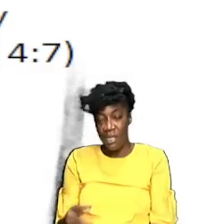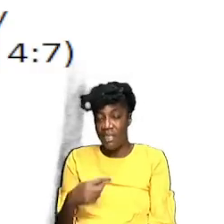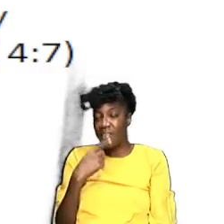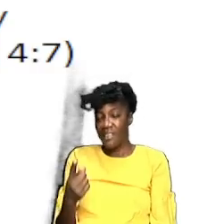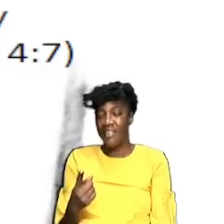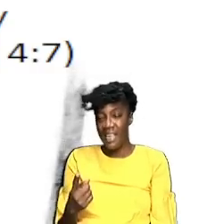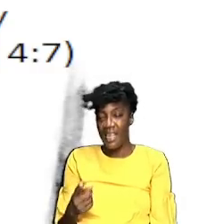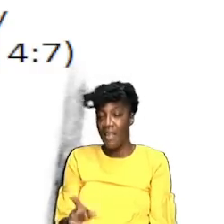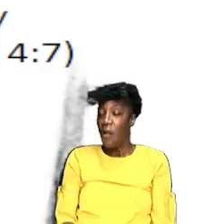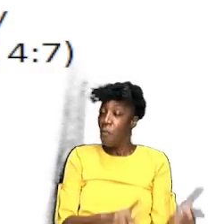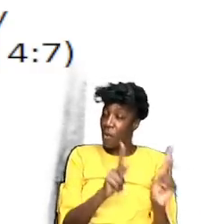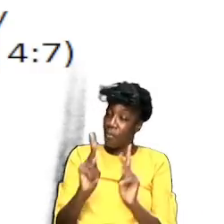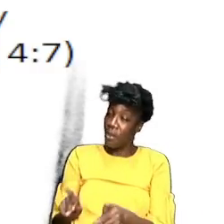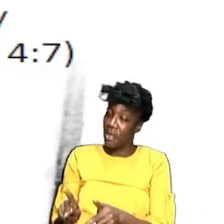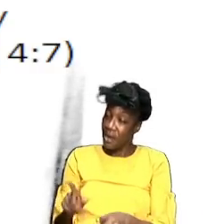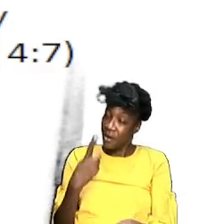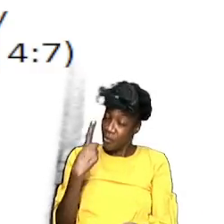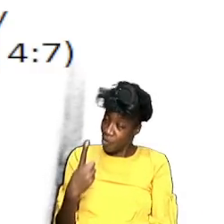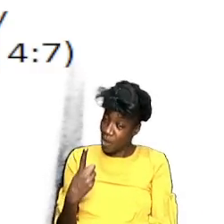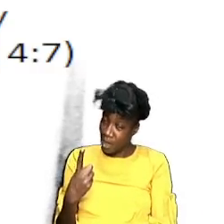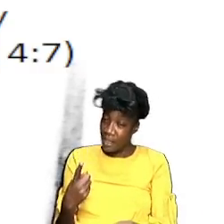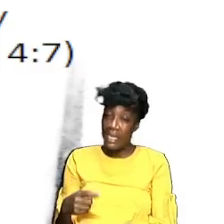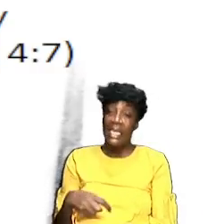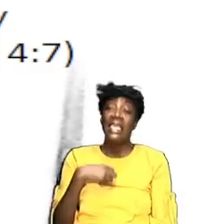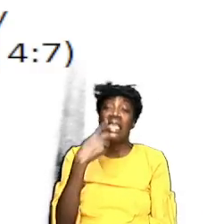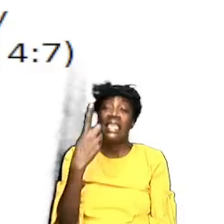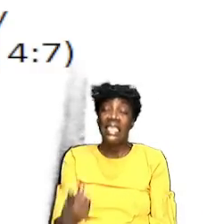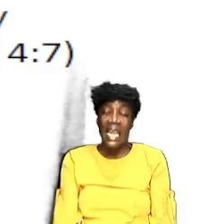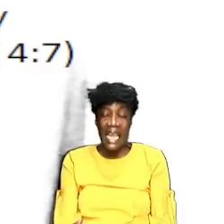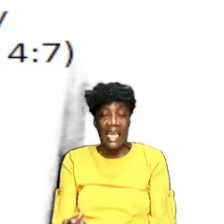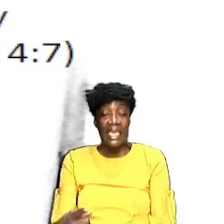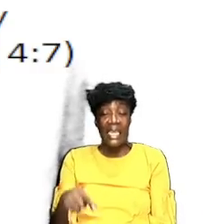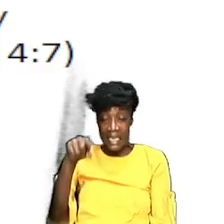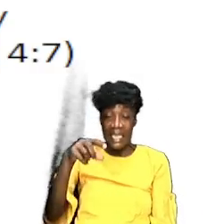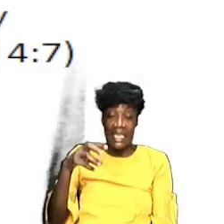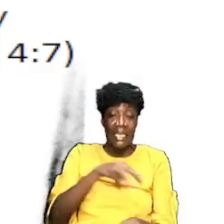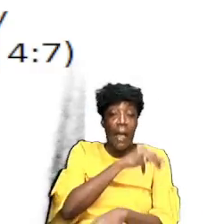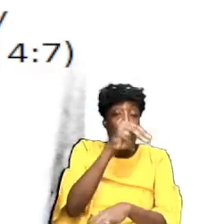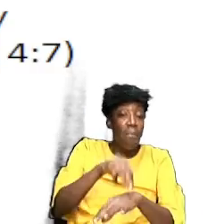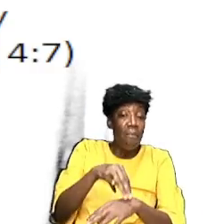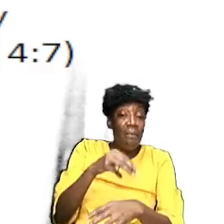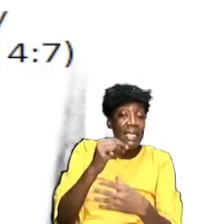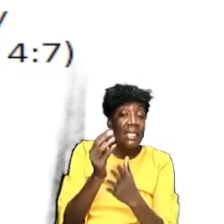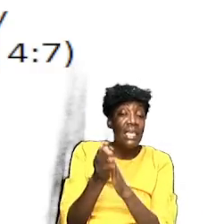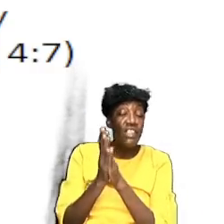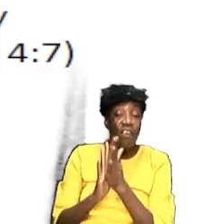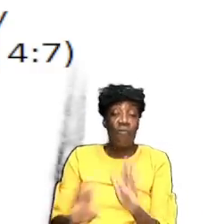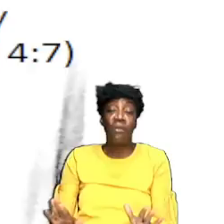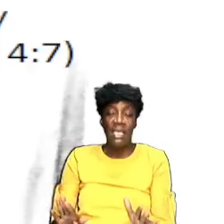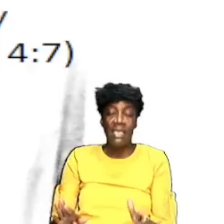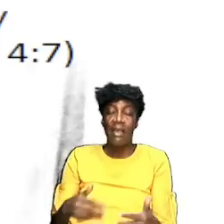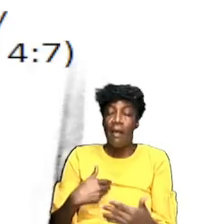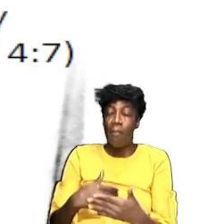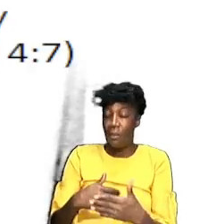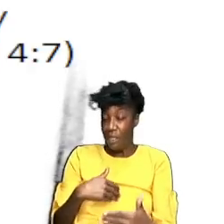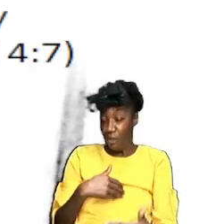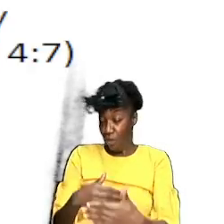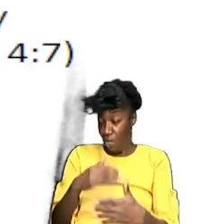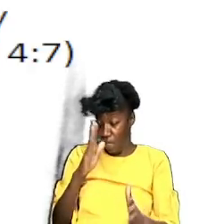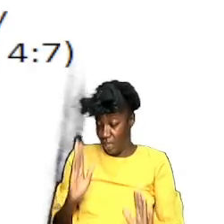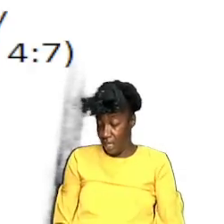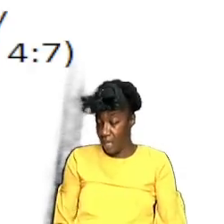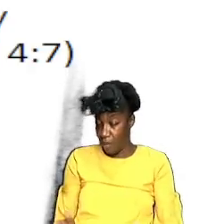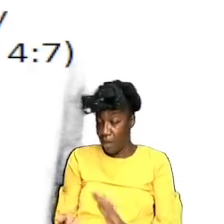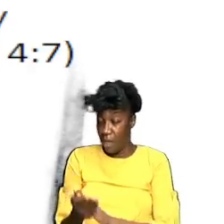that we are prepared, one, to declare this message of peace to everybody. We have peace with our neighbor. We have peace with our